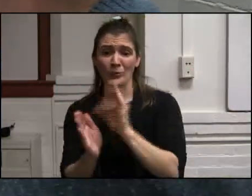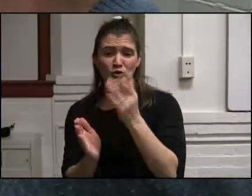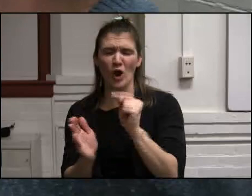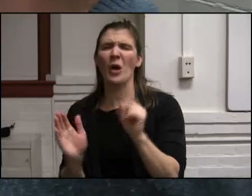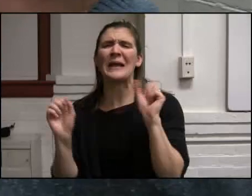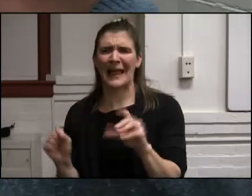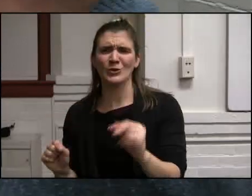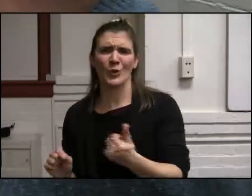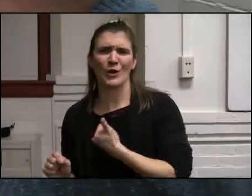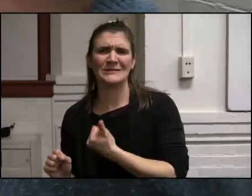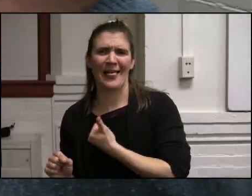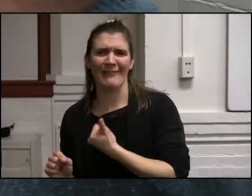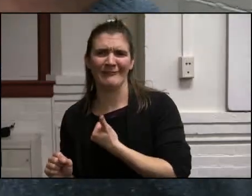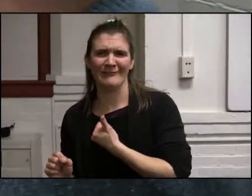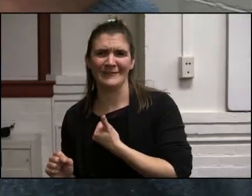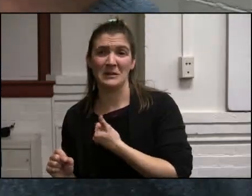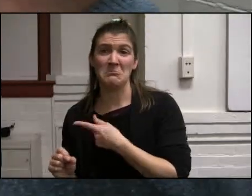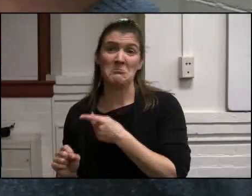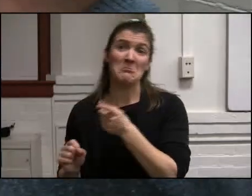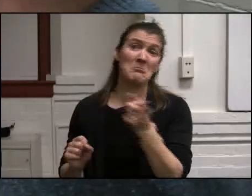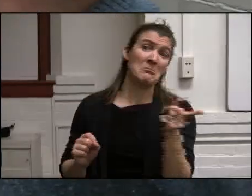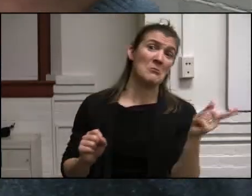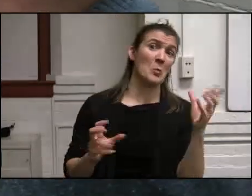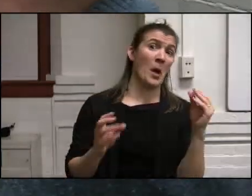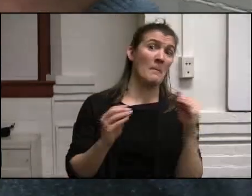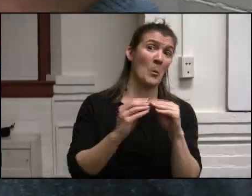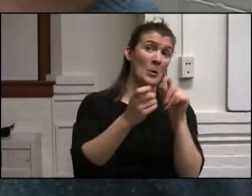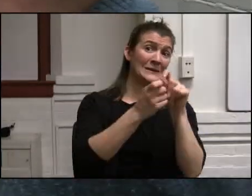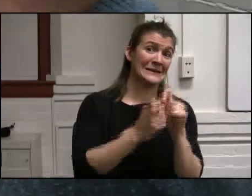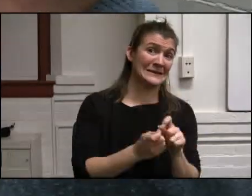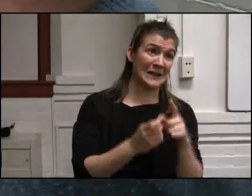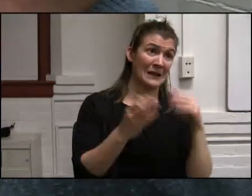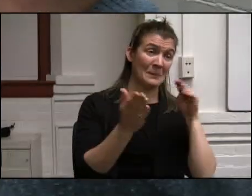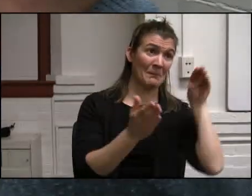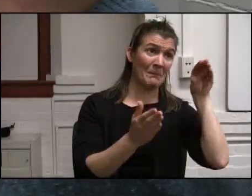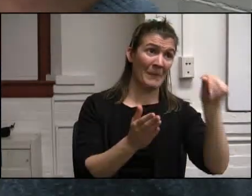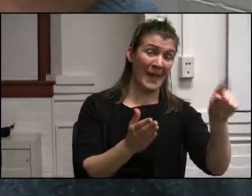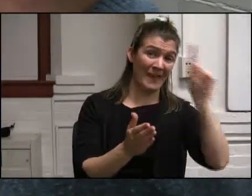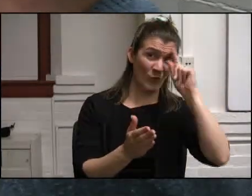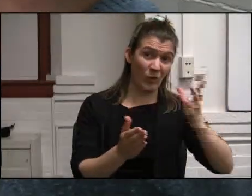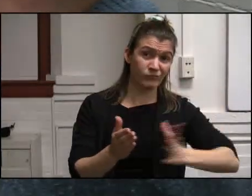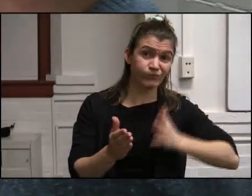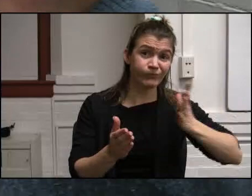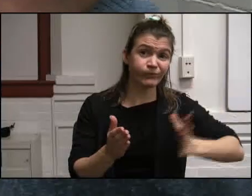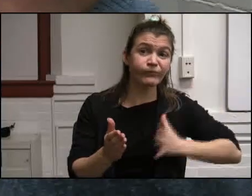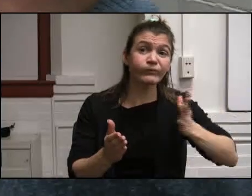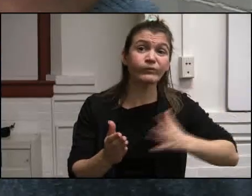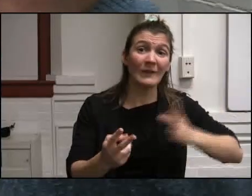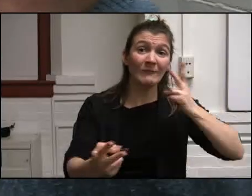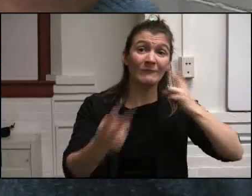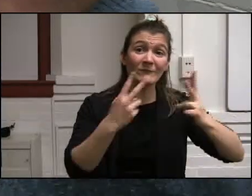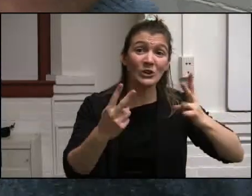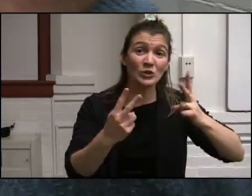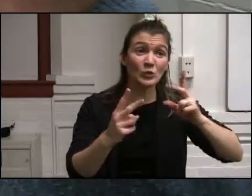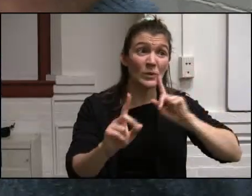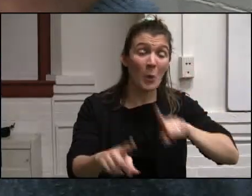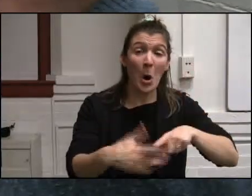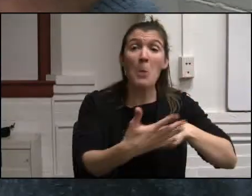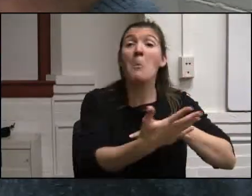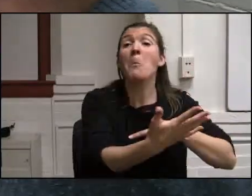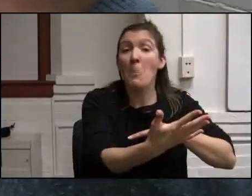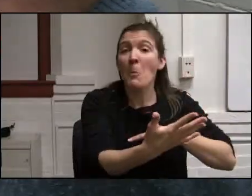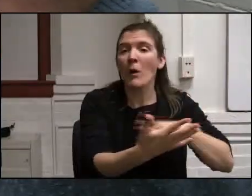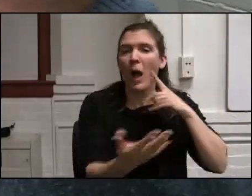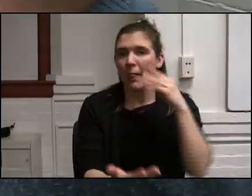who have identified that they have some expertise in that area, and see what we might do in a more significant way forward on that for next year and